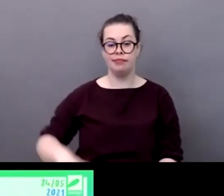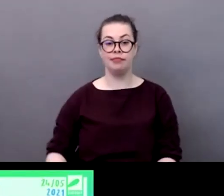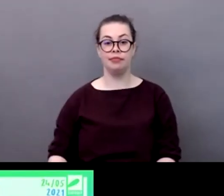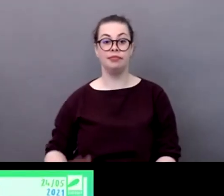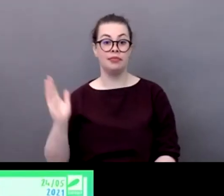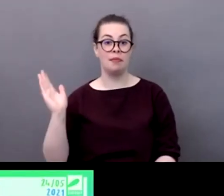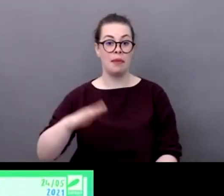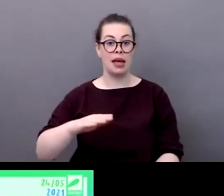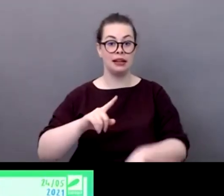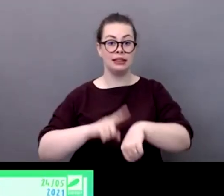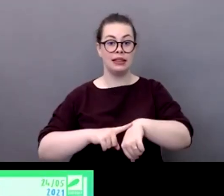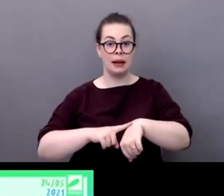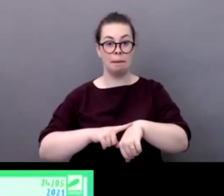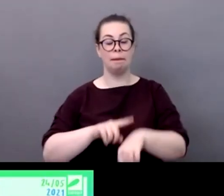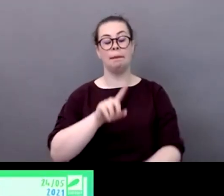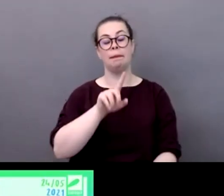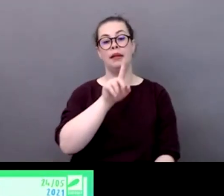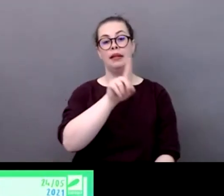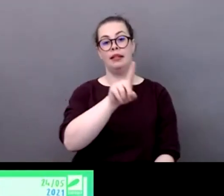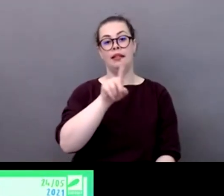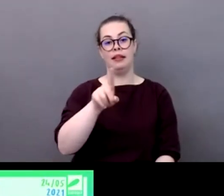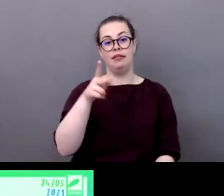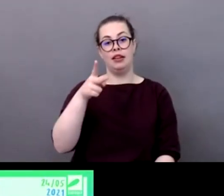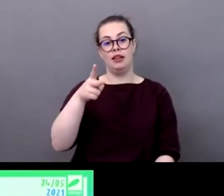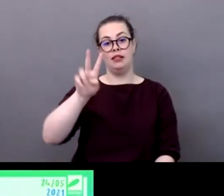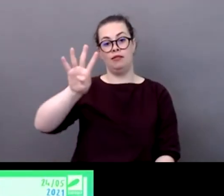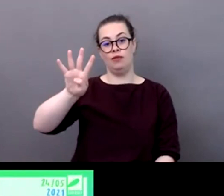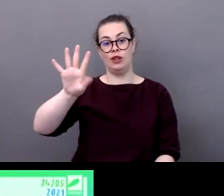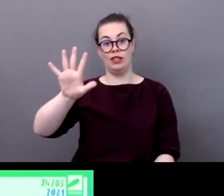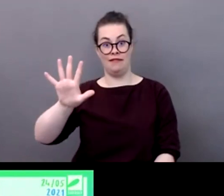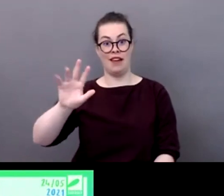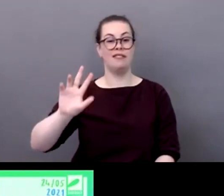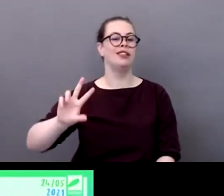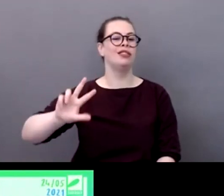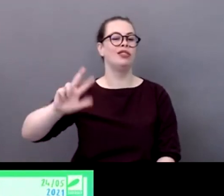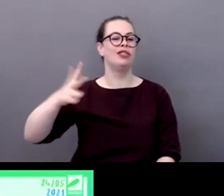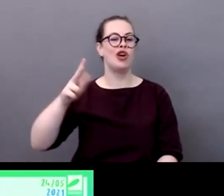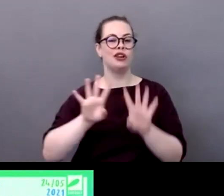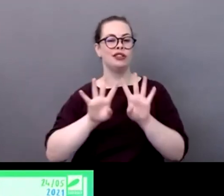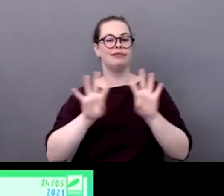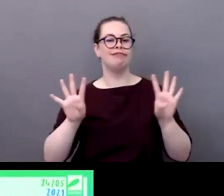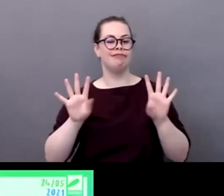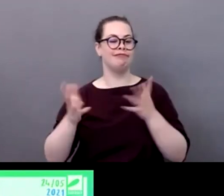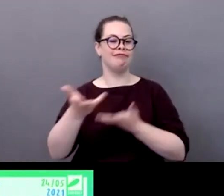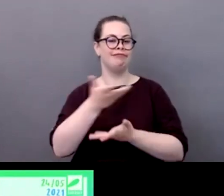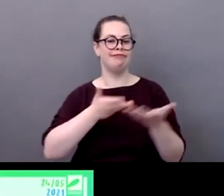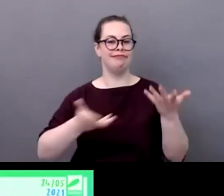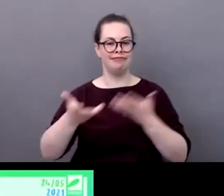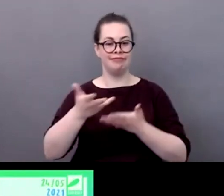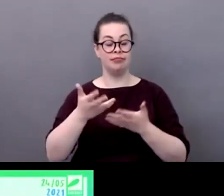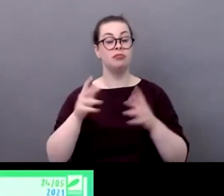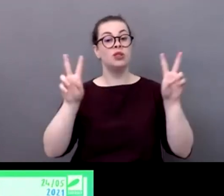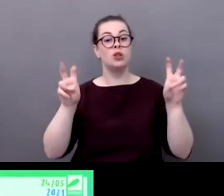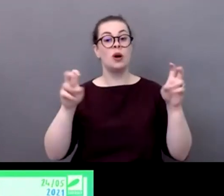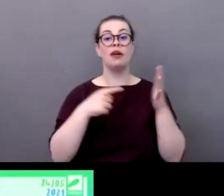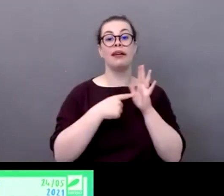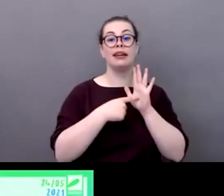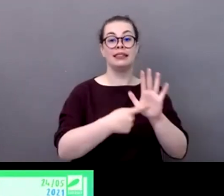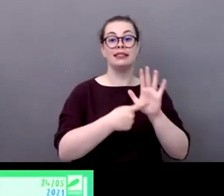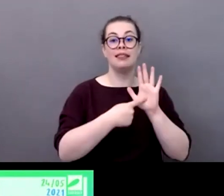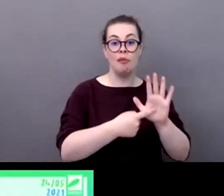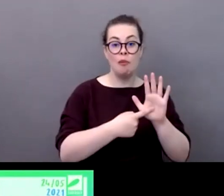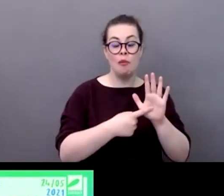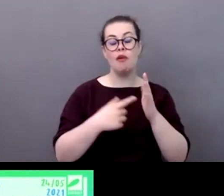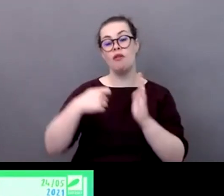at 11:45 for the third round table of this morning. We will talk about the examples and